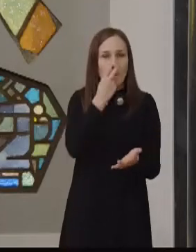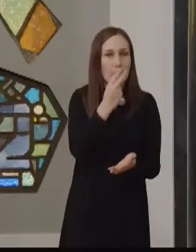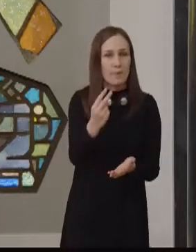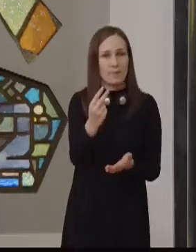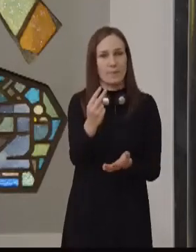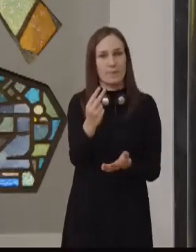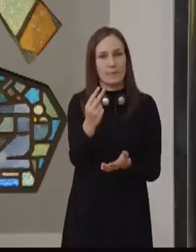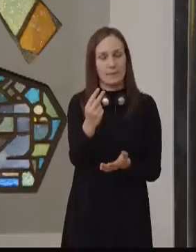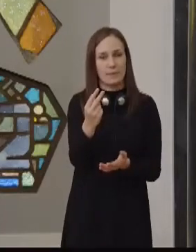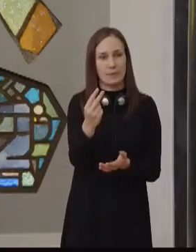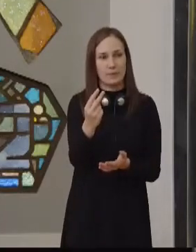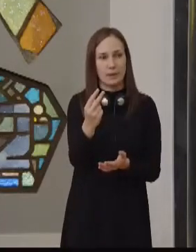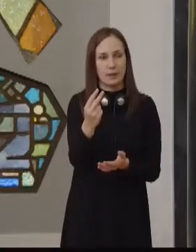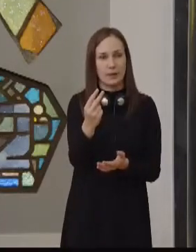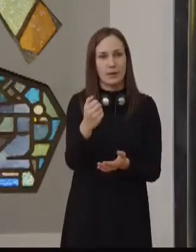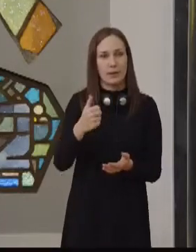the first push